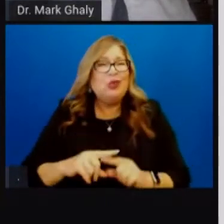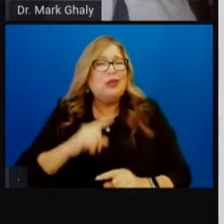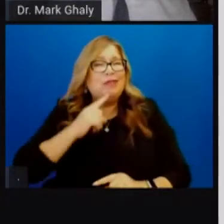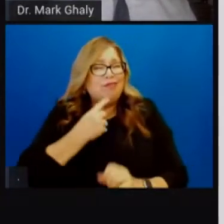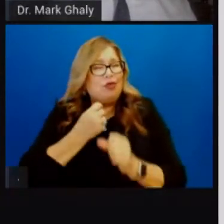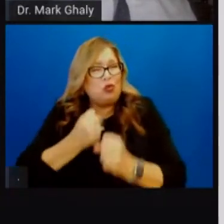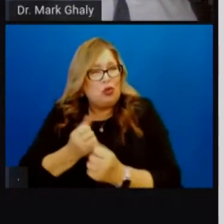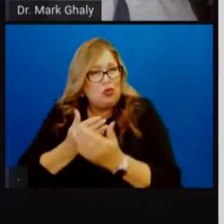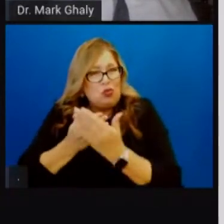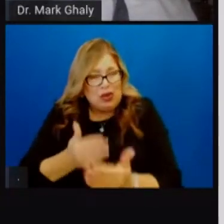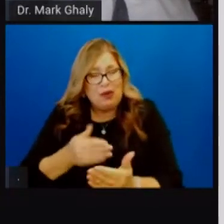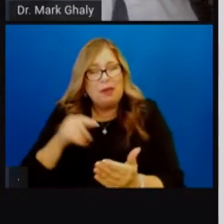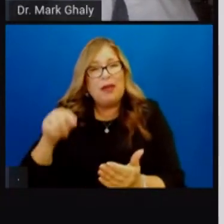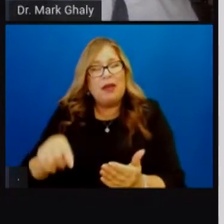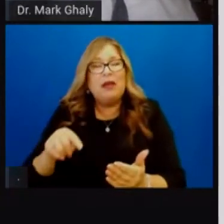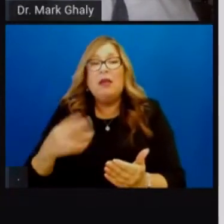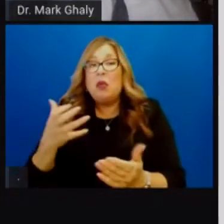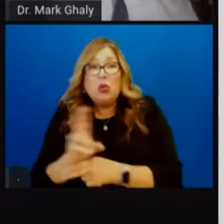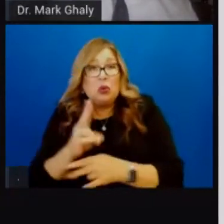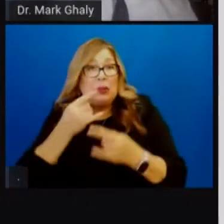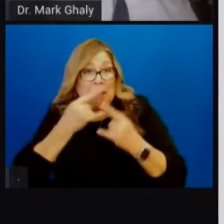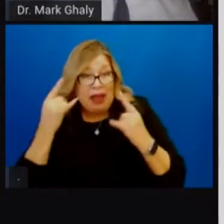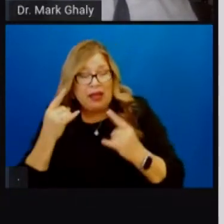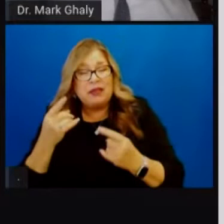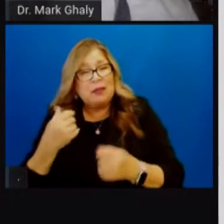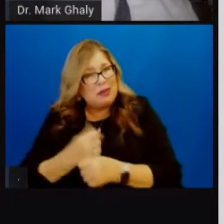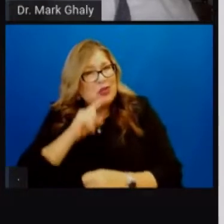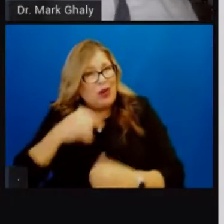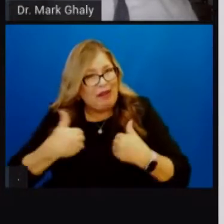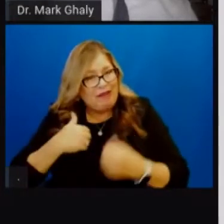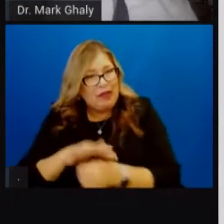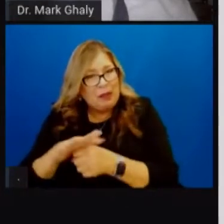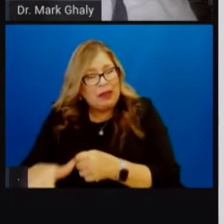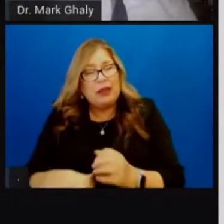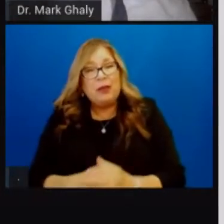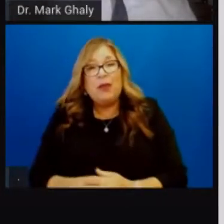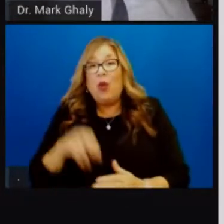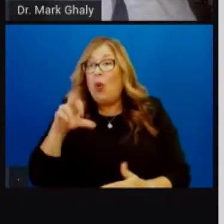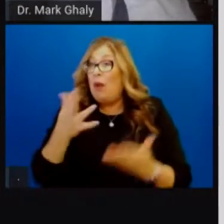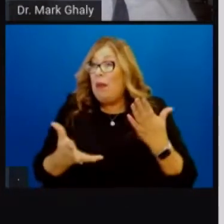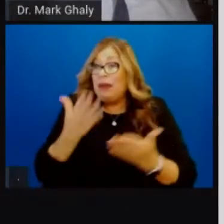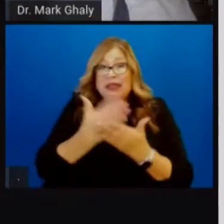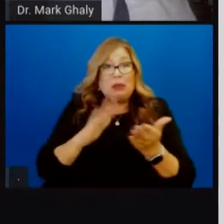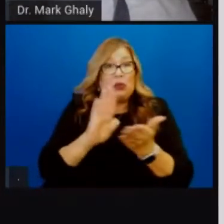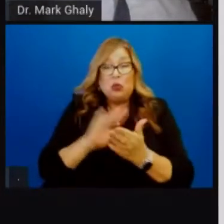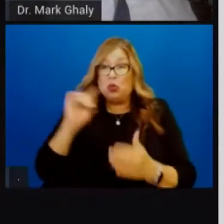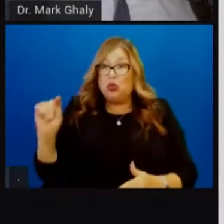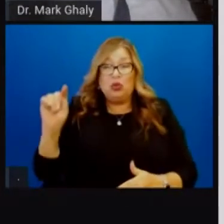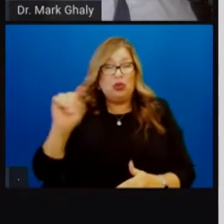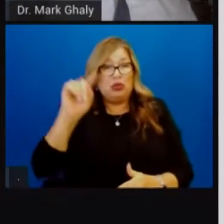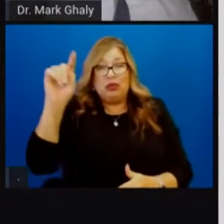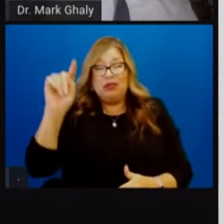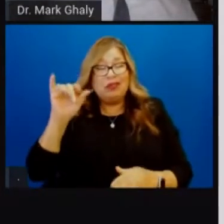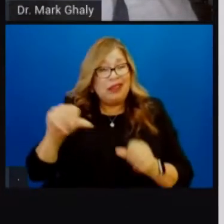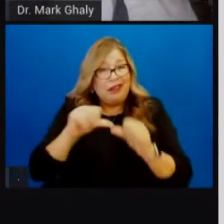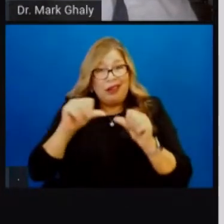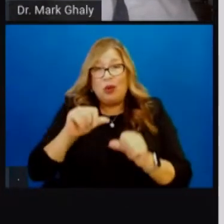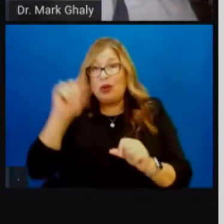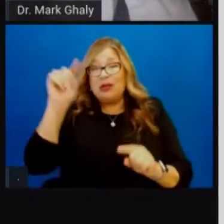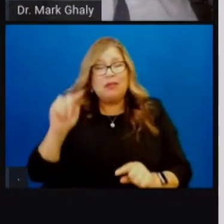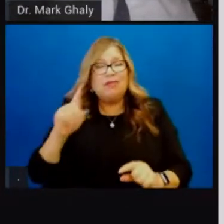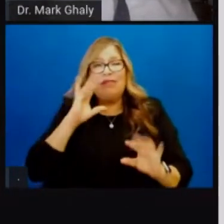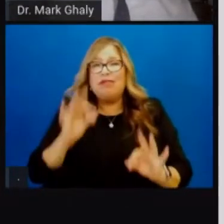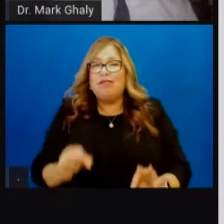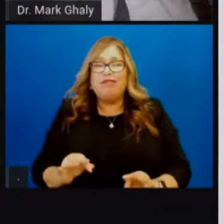strongly recommended, or in schools that make a decision today, those districts, those jurisdictions, to